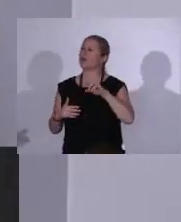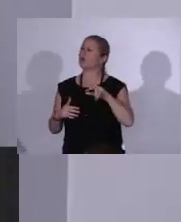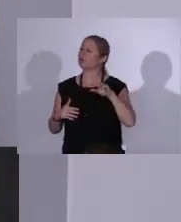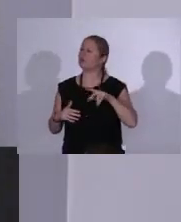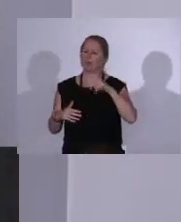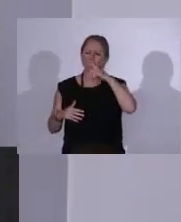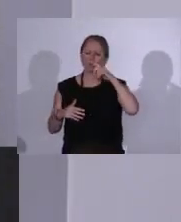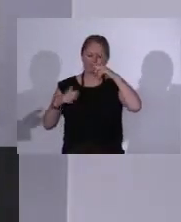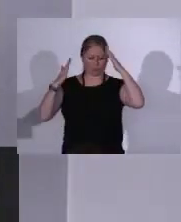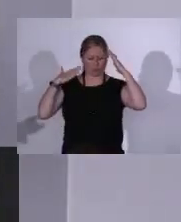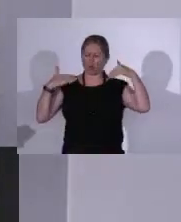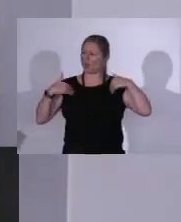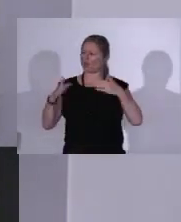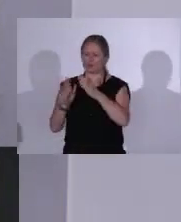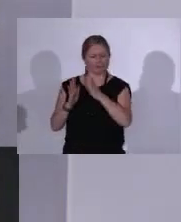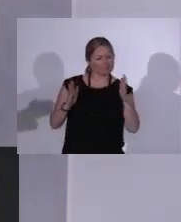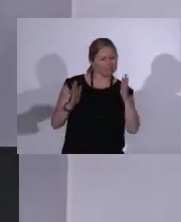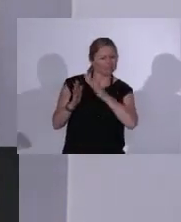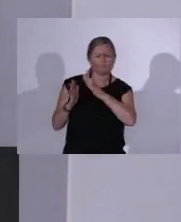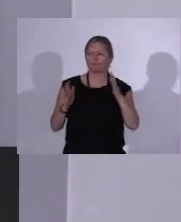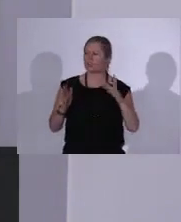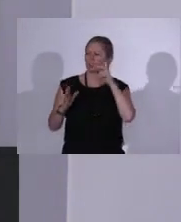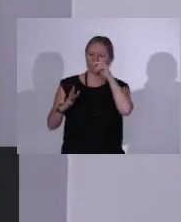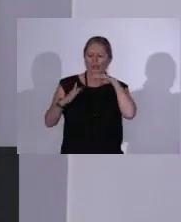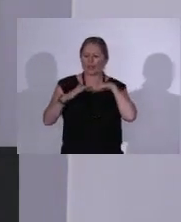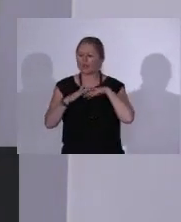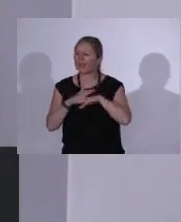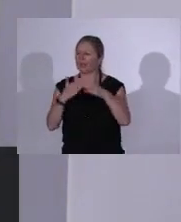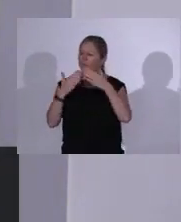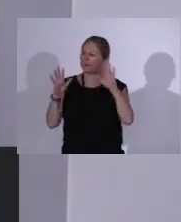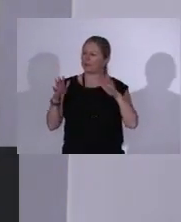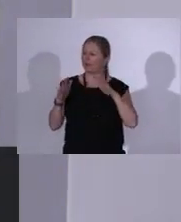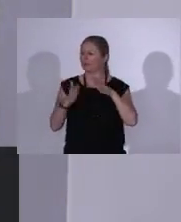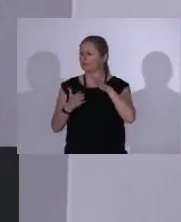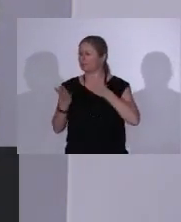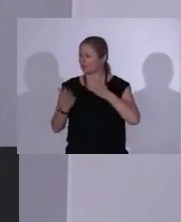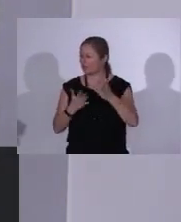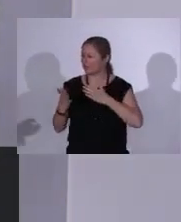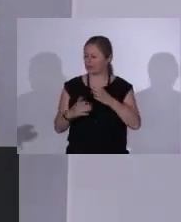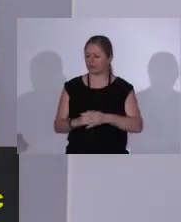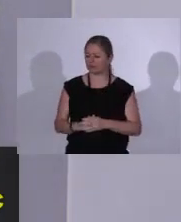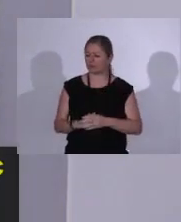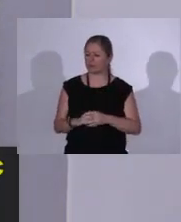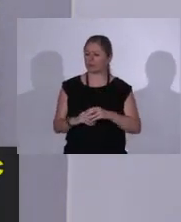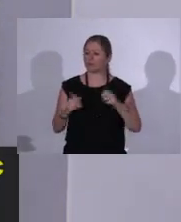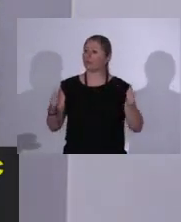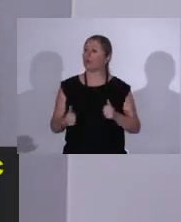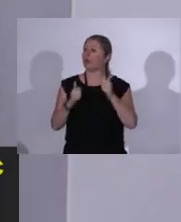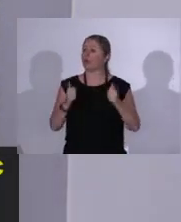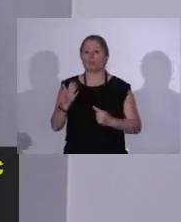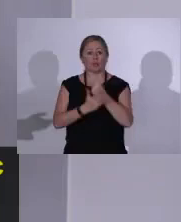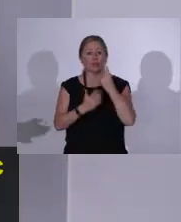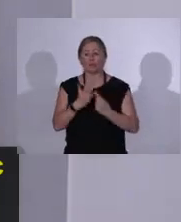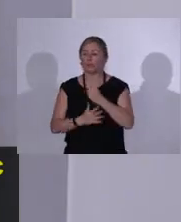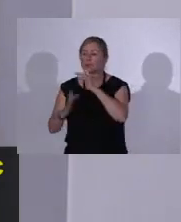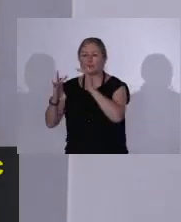an opportunity to get a foothold and an entry-level position in the public service. And it's given us so many great opportunities for networking and